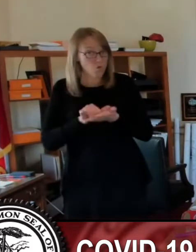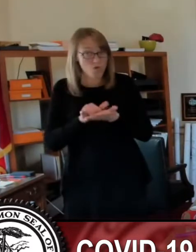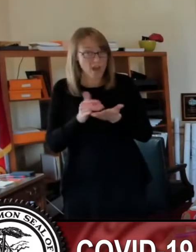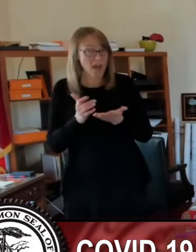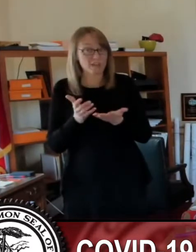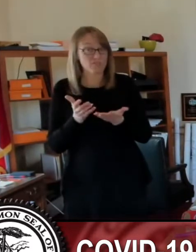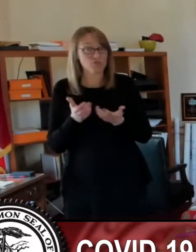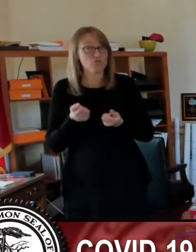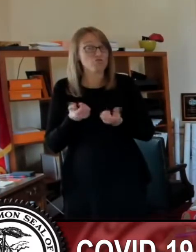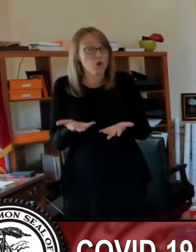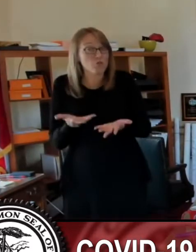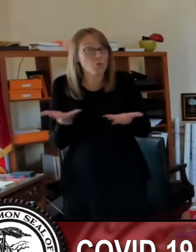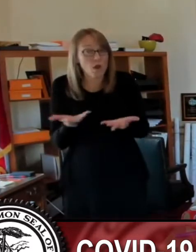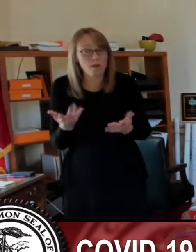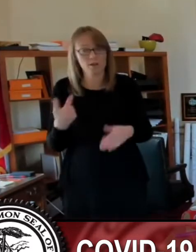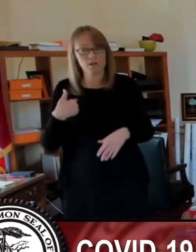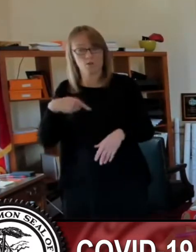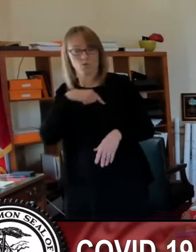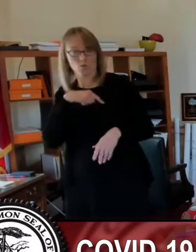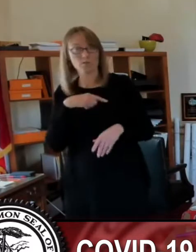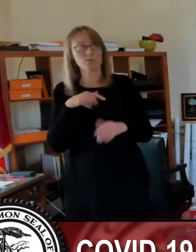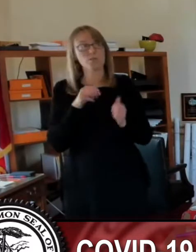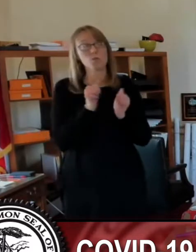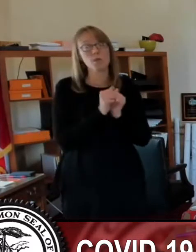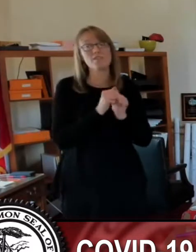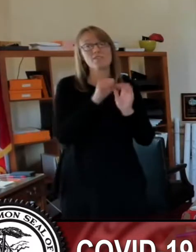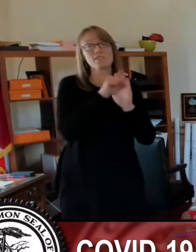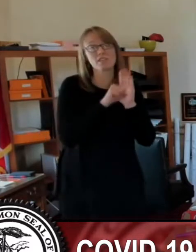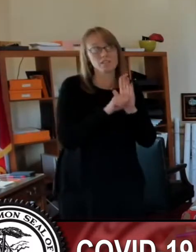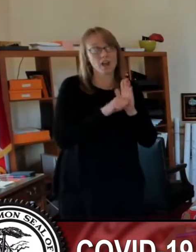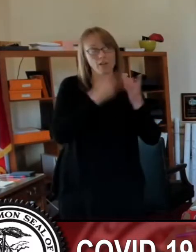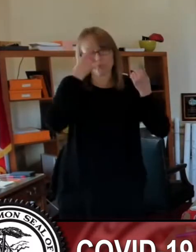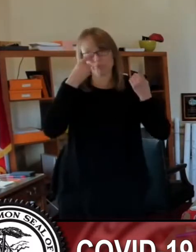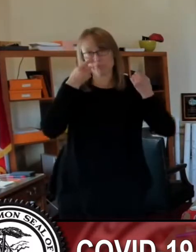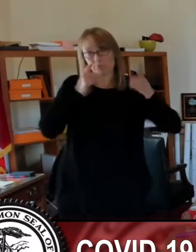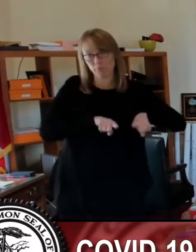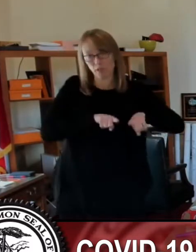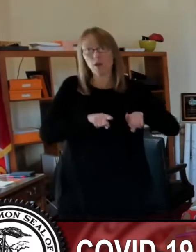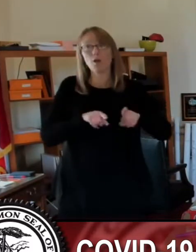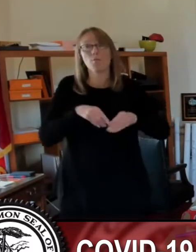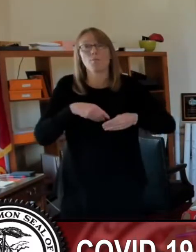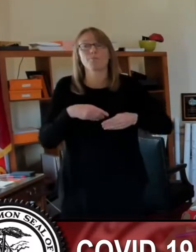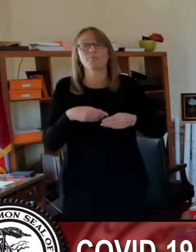with the state, additional testing at the